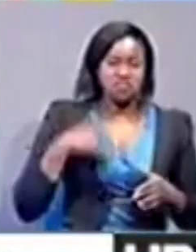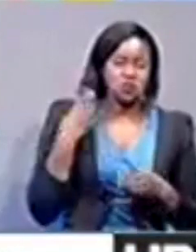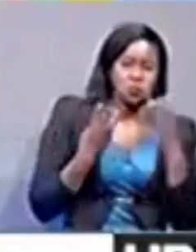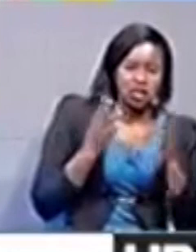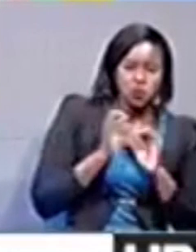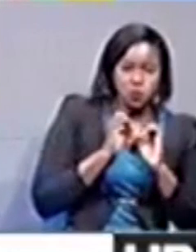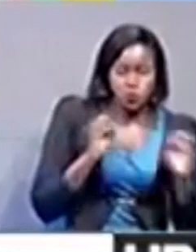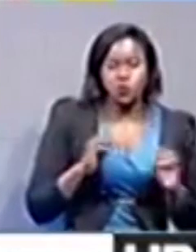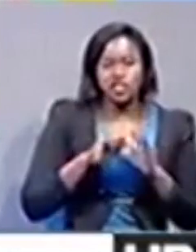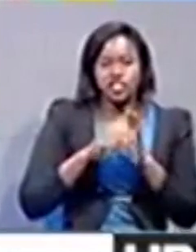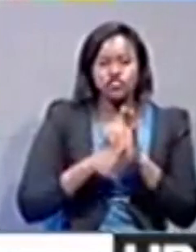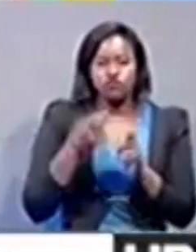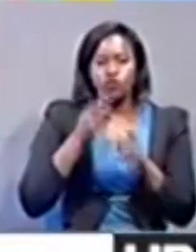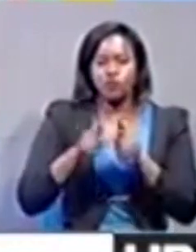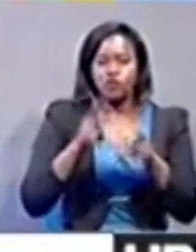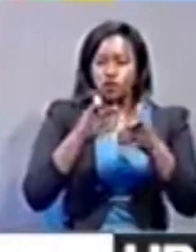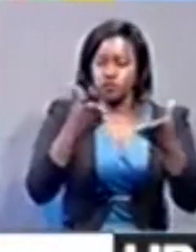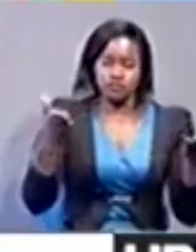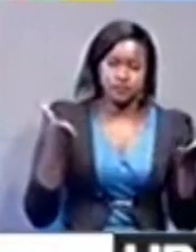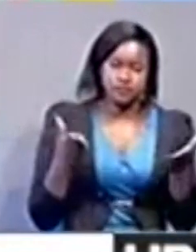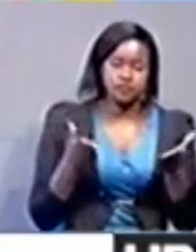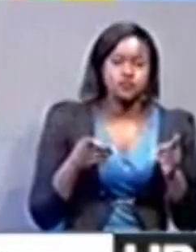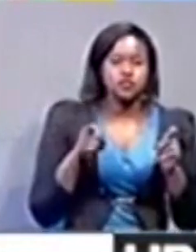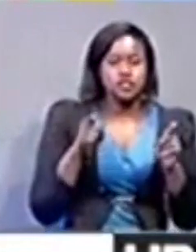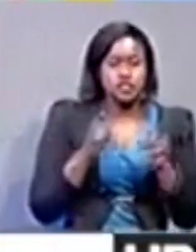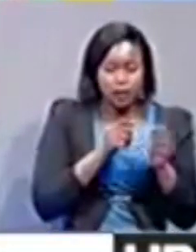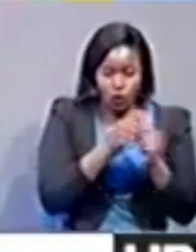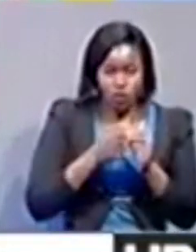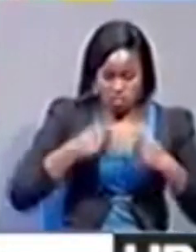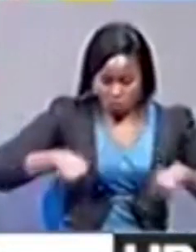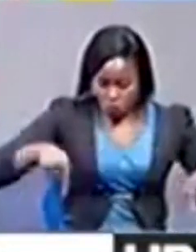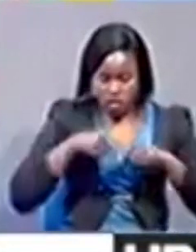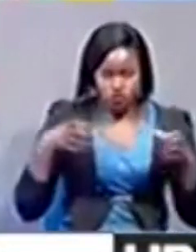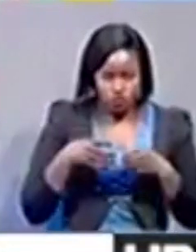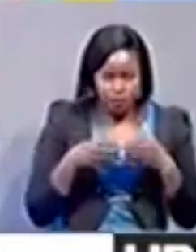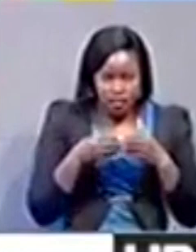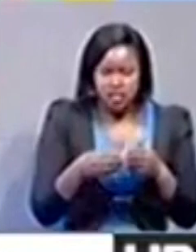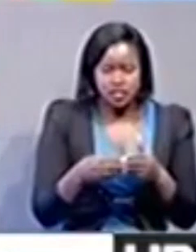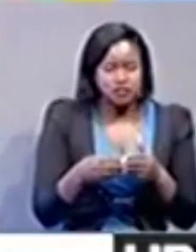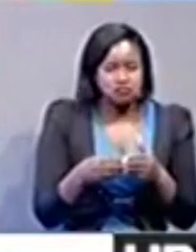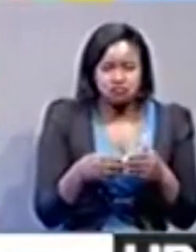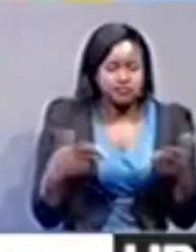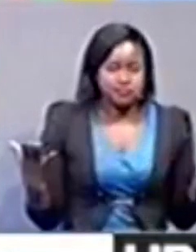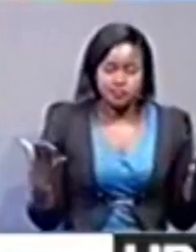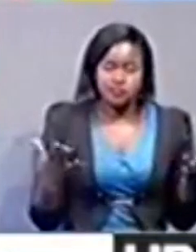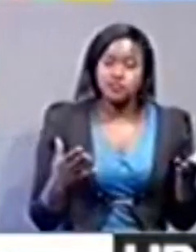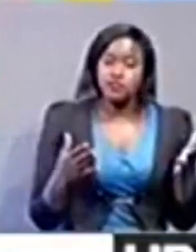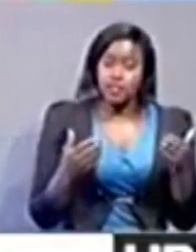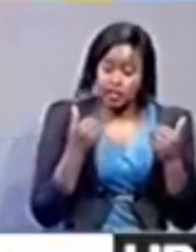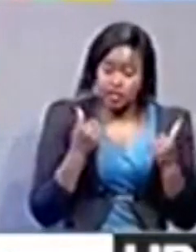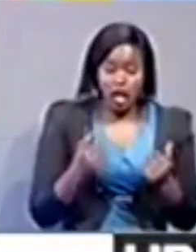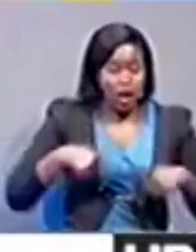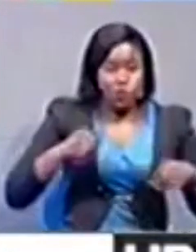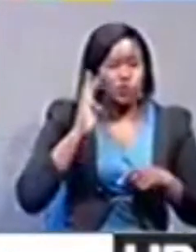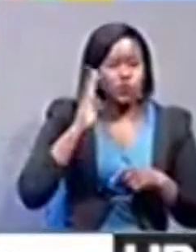with the concerns of the public and with our own concerns with the leaders, we shall now not allow